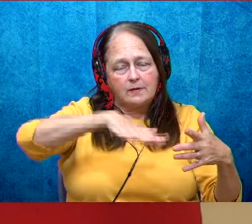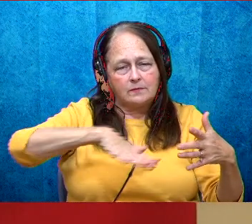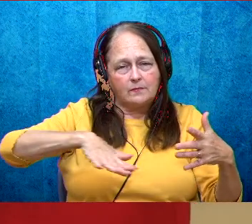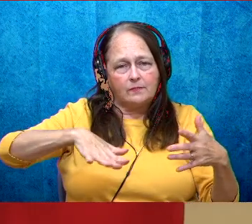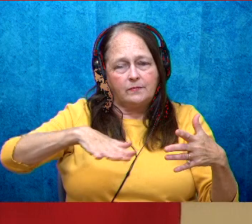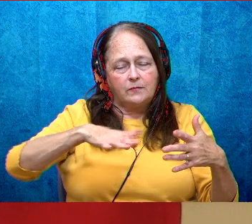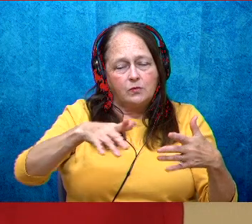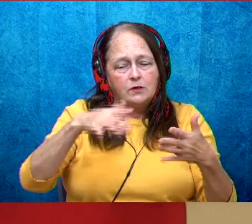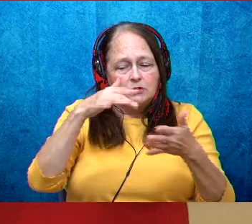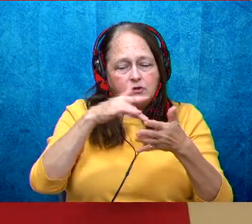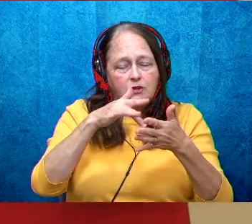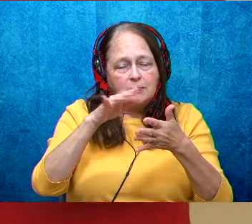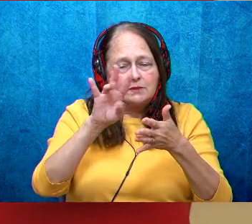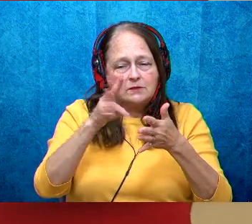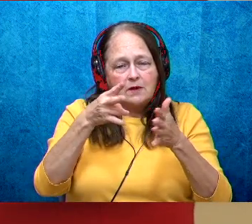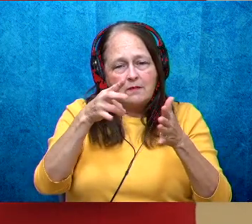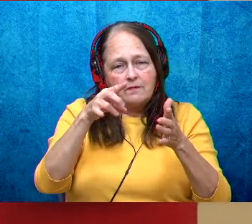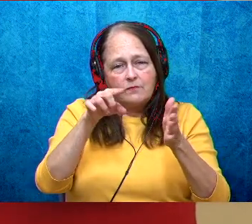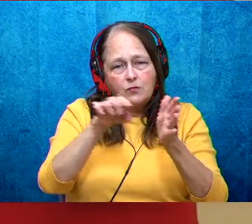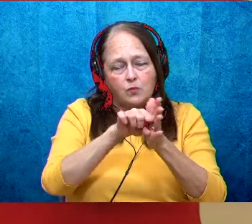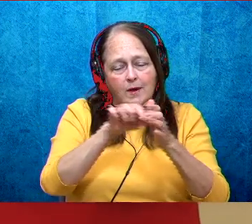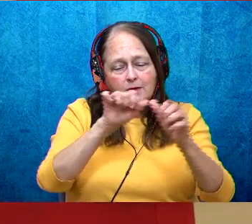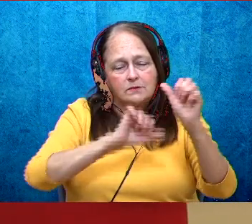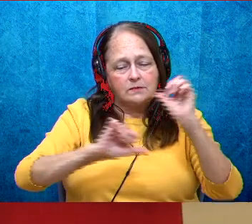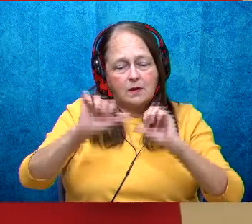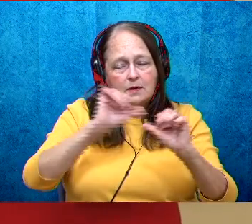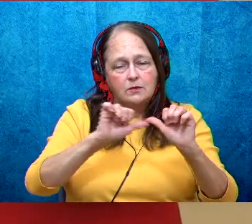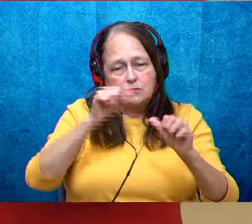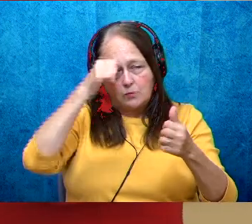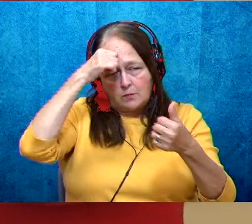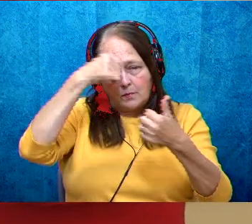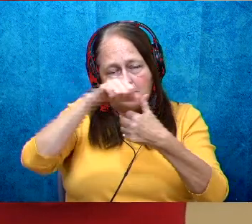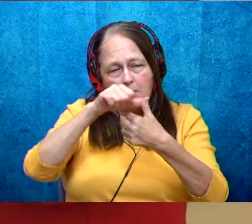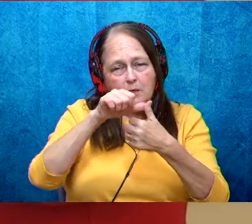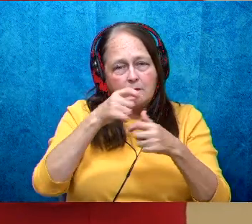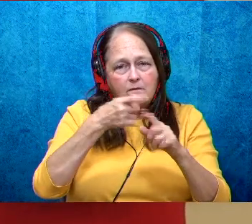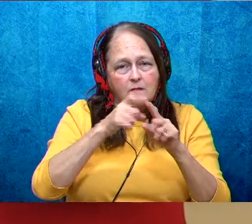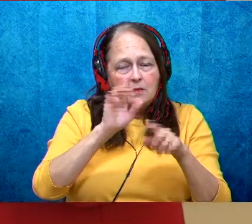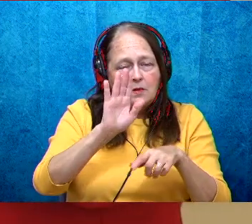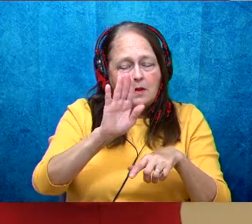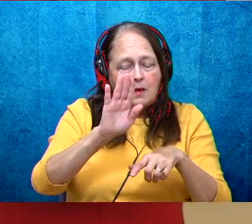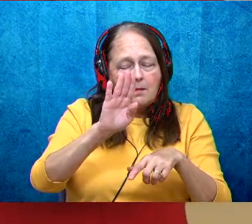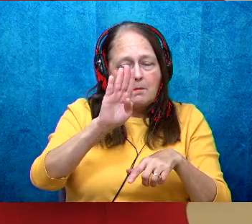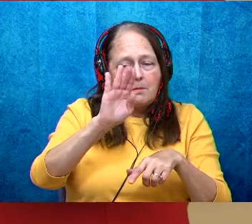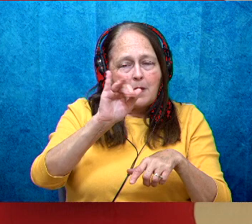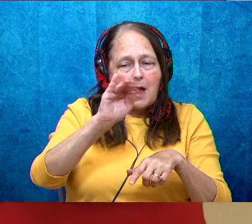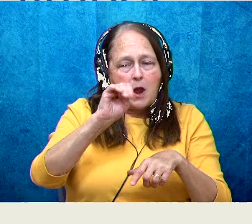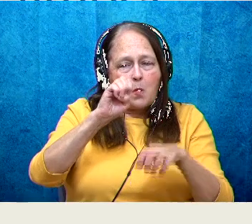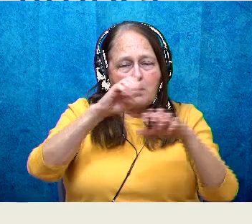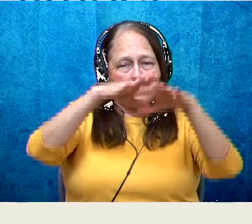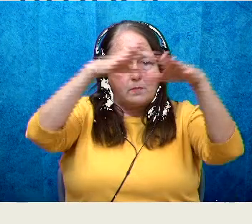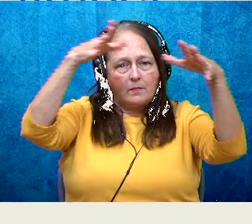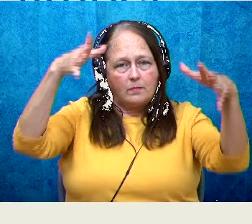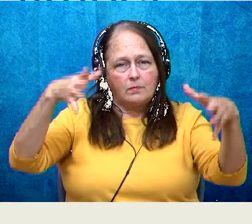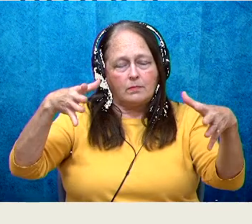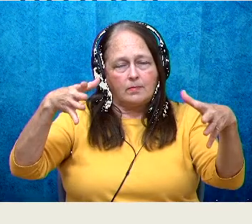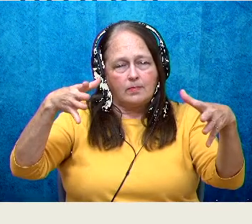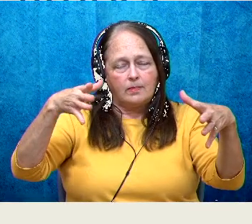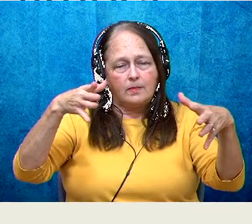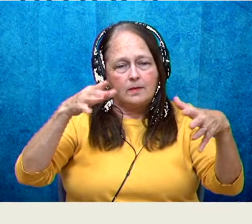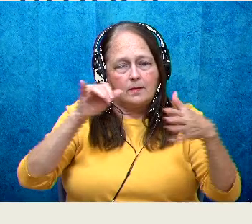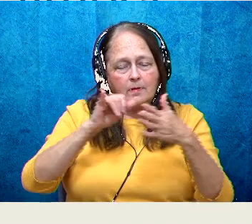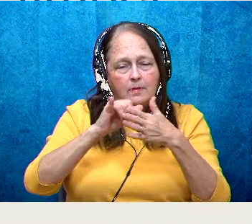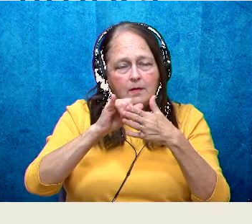If you've studied 7th grade science, you may remember from your biomes that the taiga region is a vast